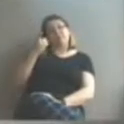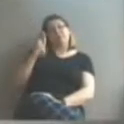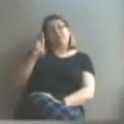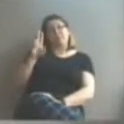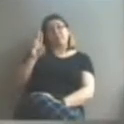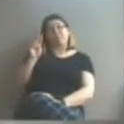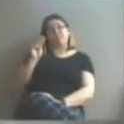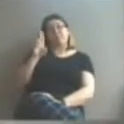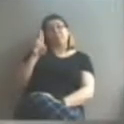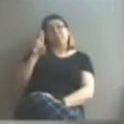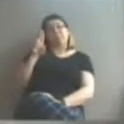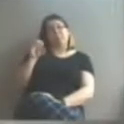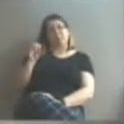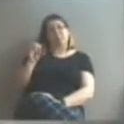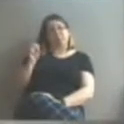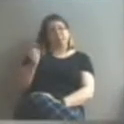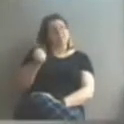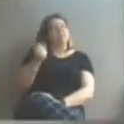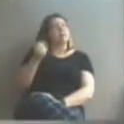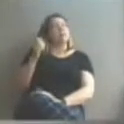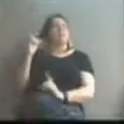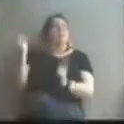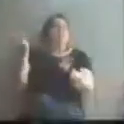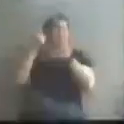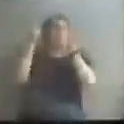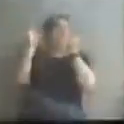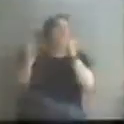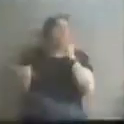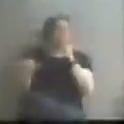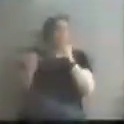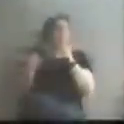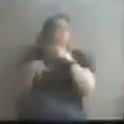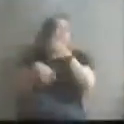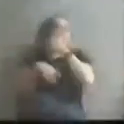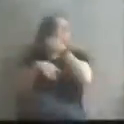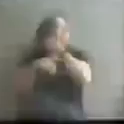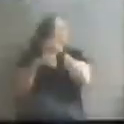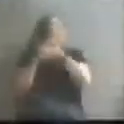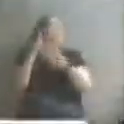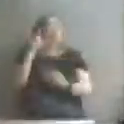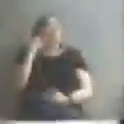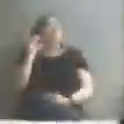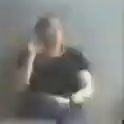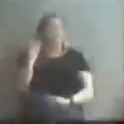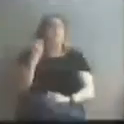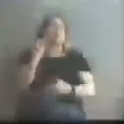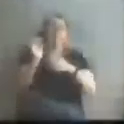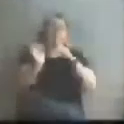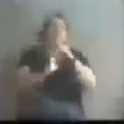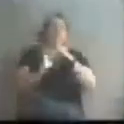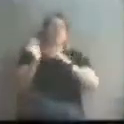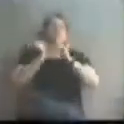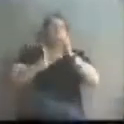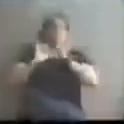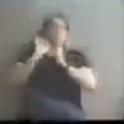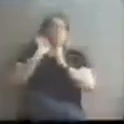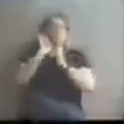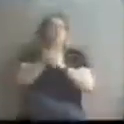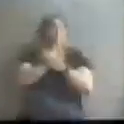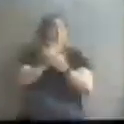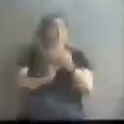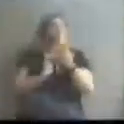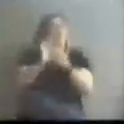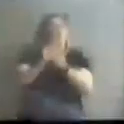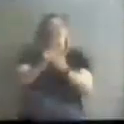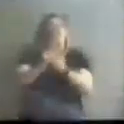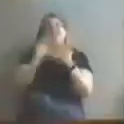recognized at that celebration. Lincoln Performing Arts School celebrated 50 years, their 50th